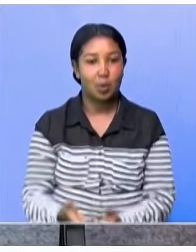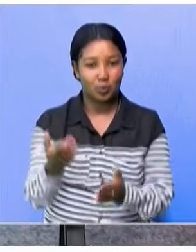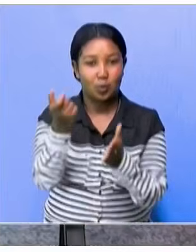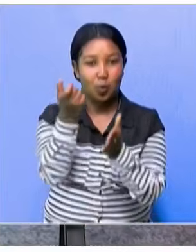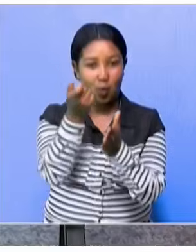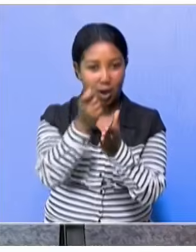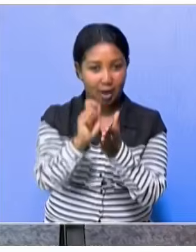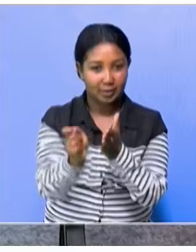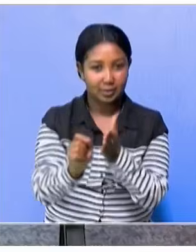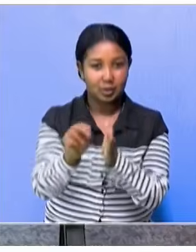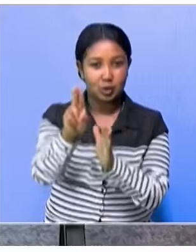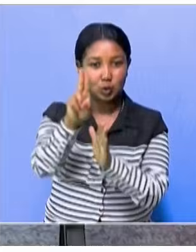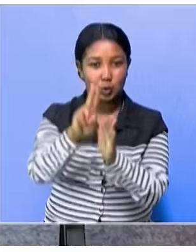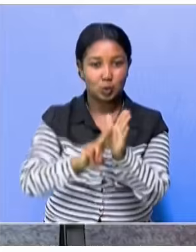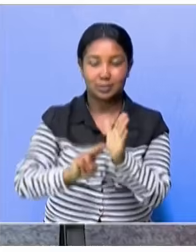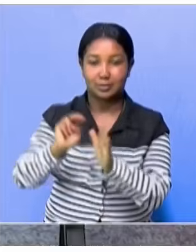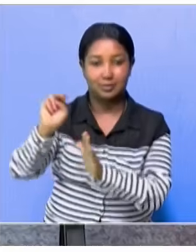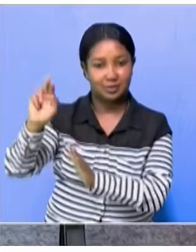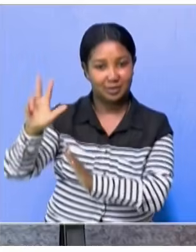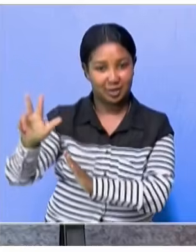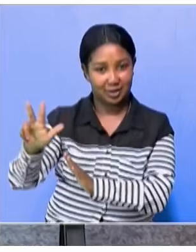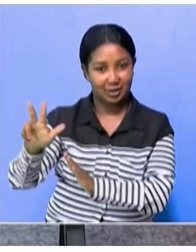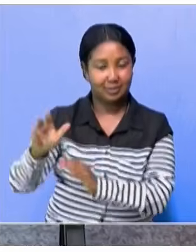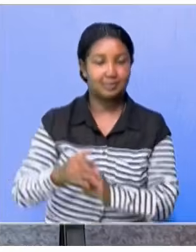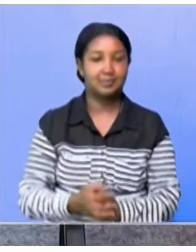write Unit 3.